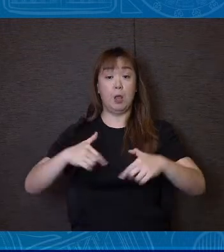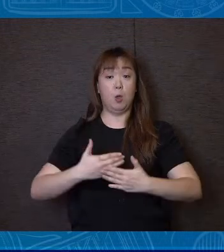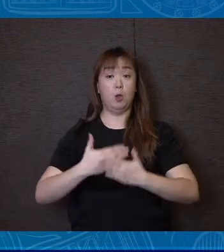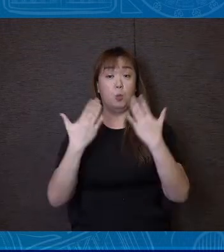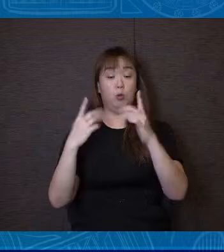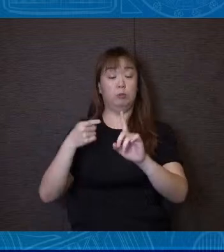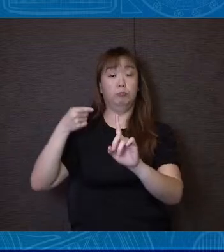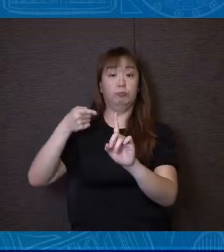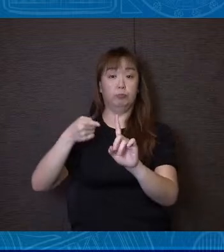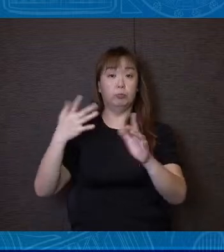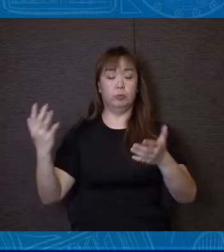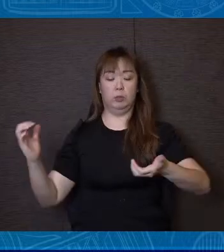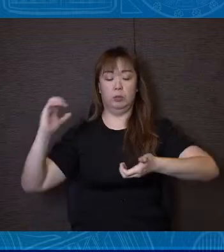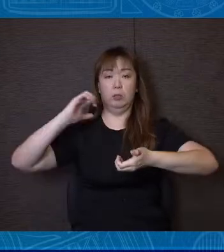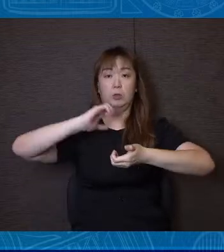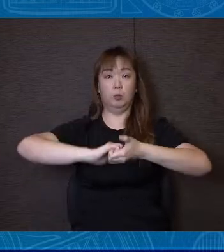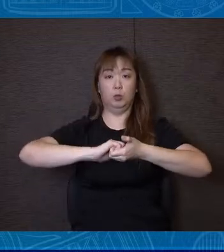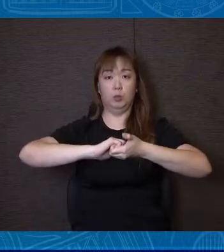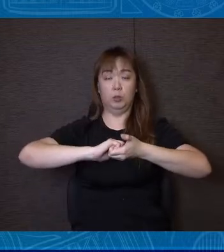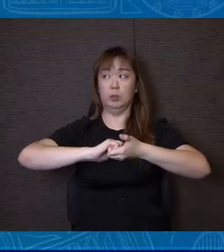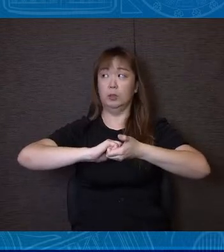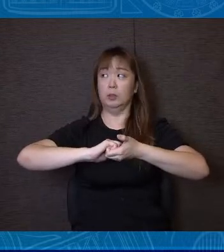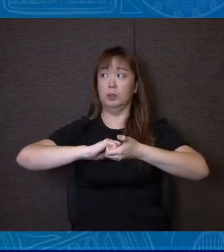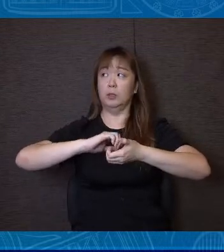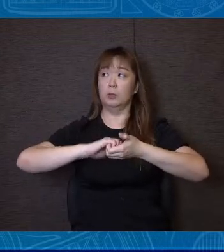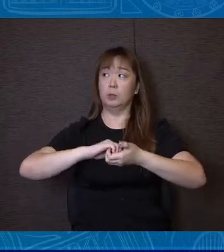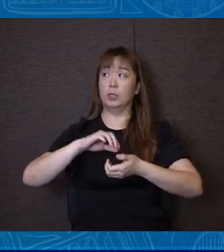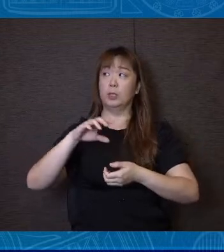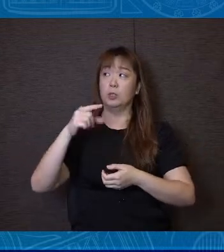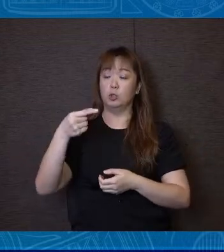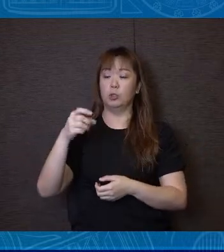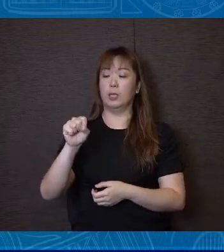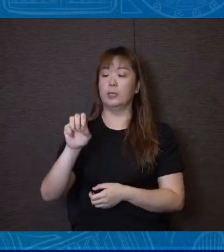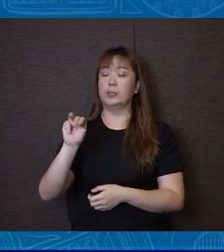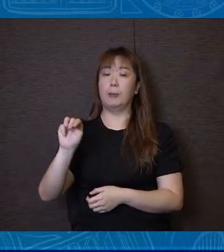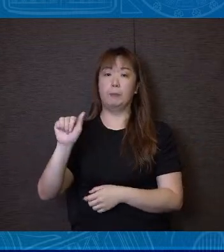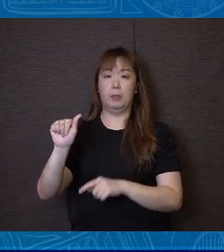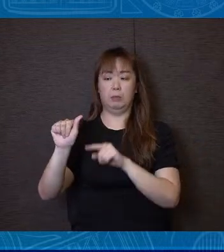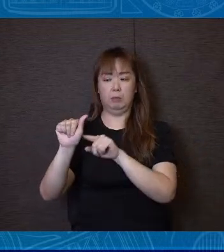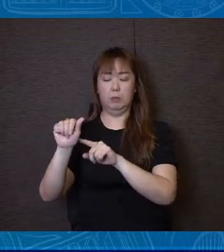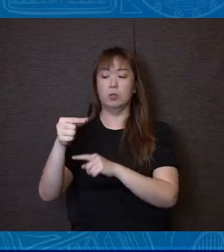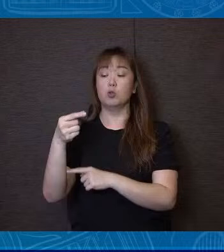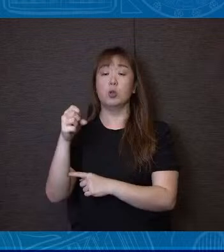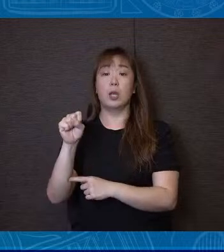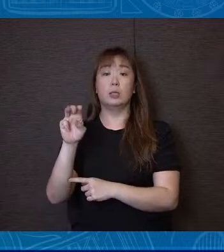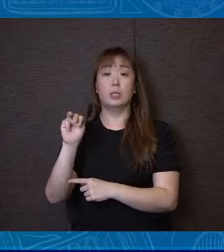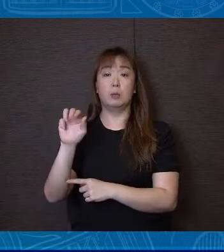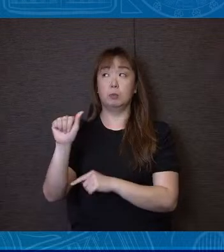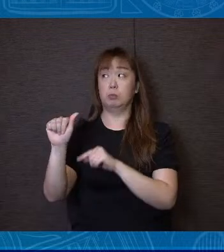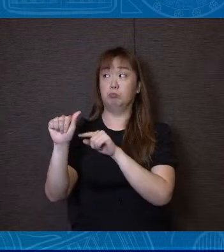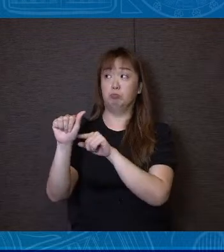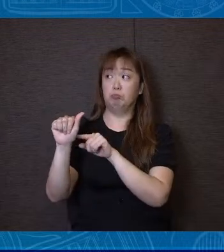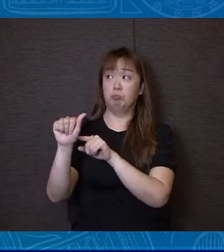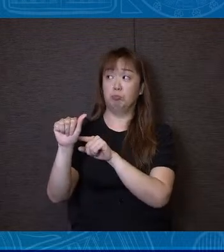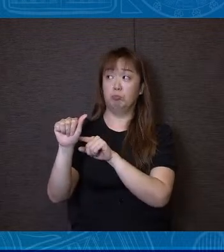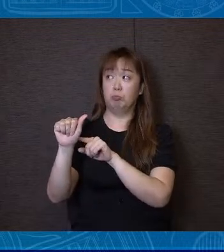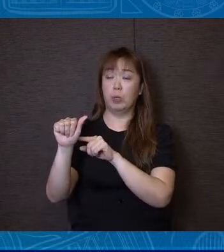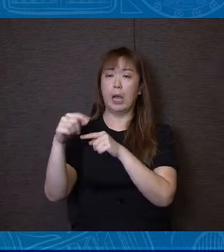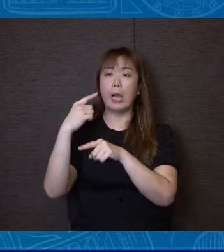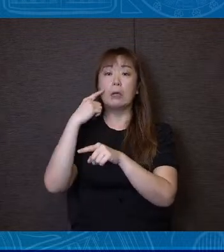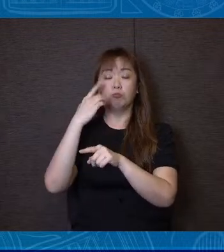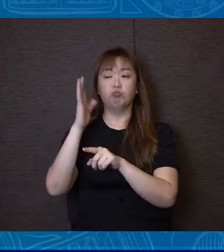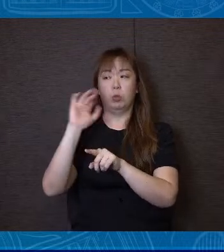is in partnership with one of our members, key members, GSMA. GSMA is here represented by Bryce. He will be on the panel as